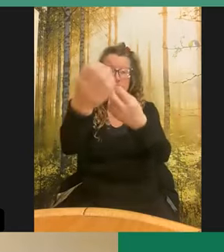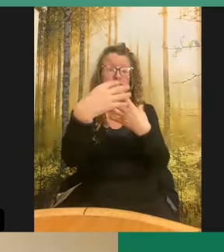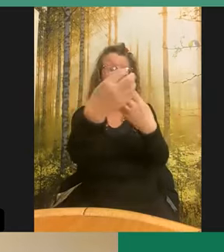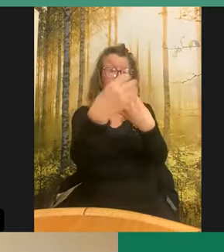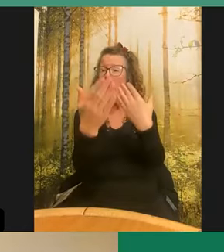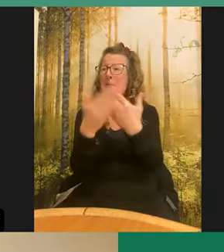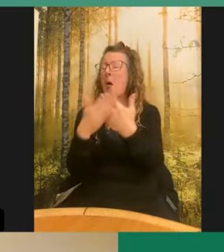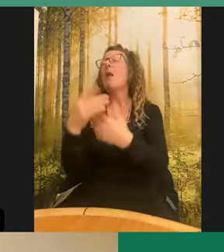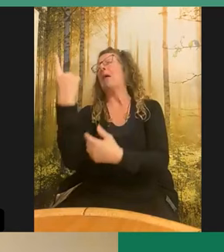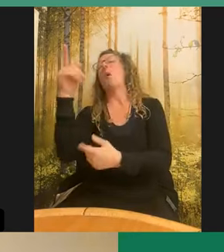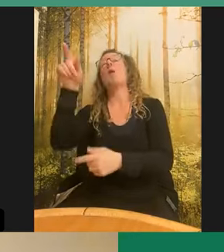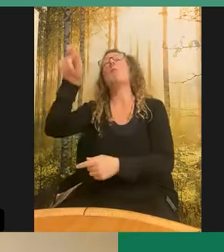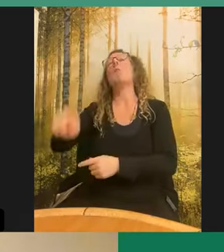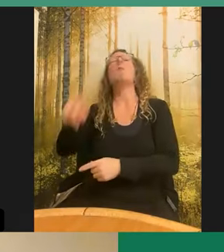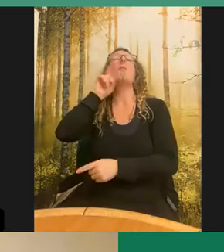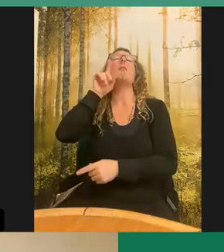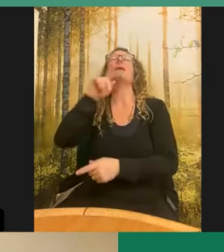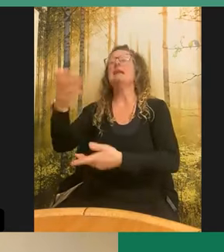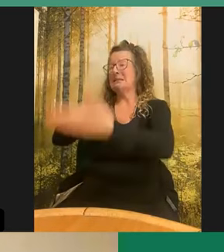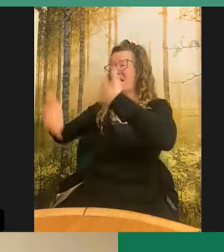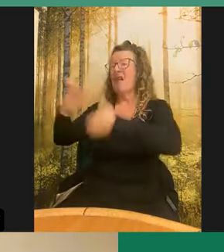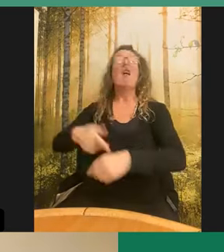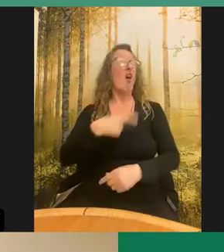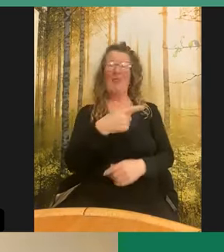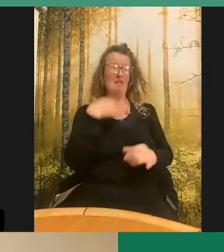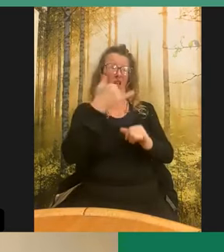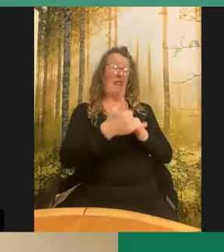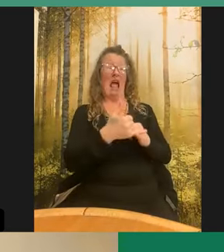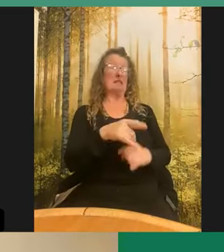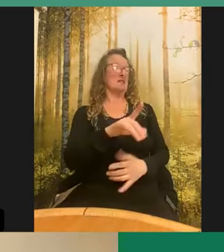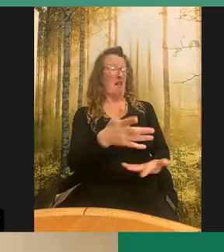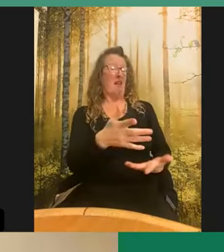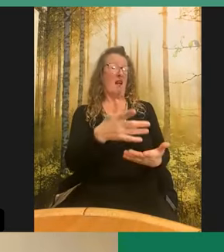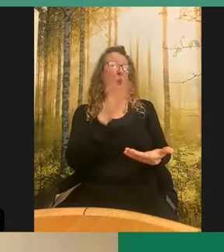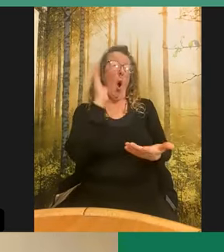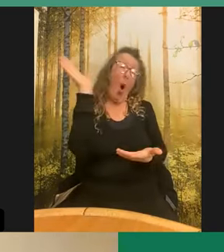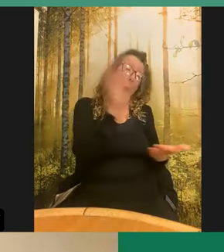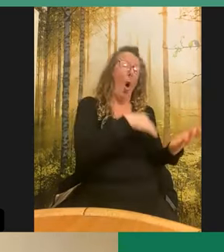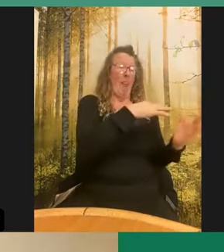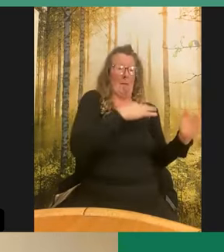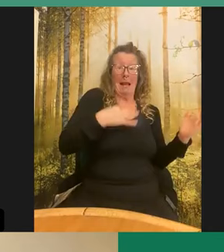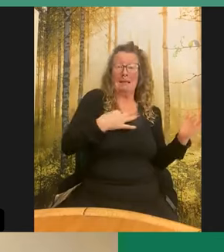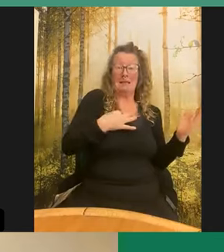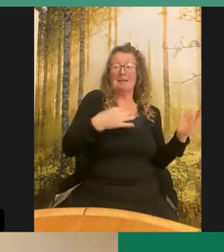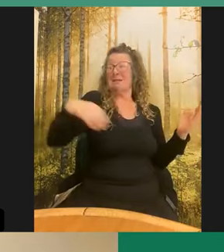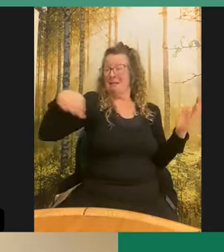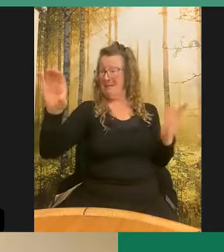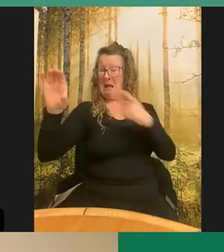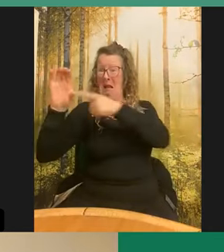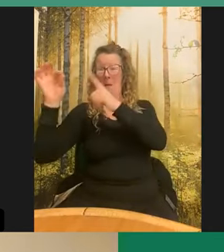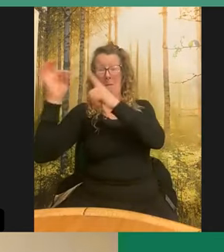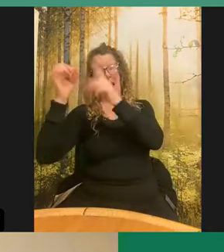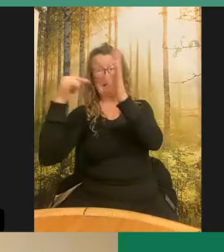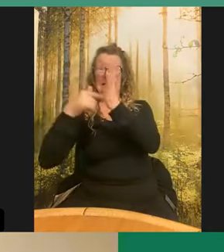one woman explained to me, oh, but that's not the last of it, because actually all those medicines that have been patented, they've only been trialed,